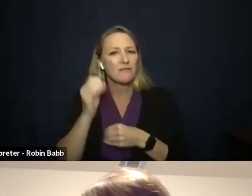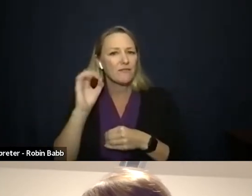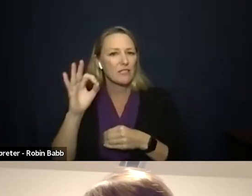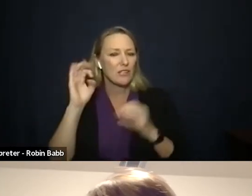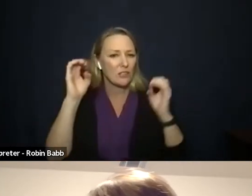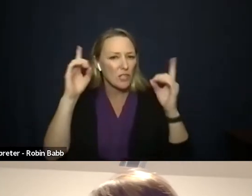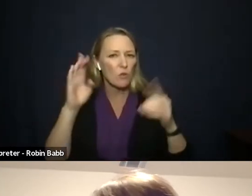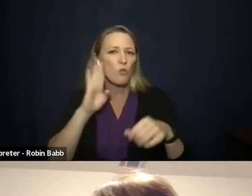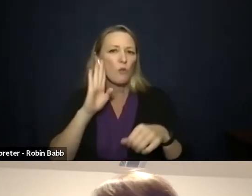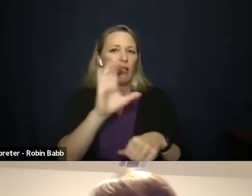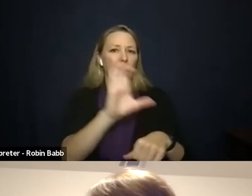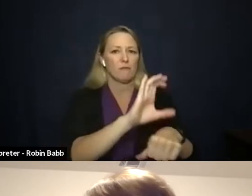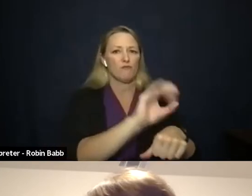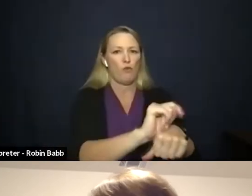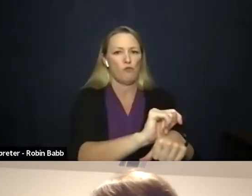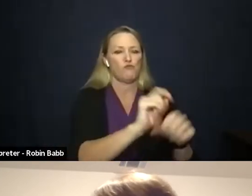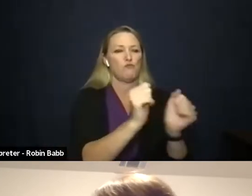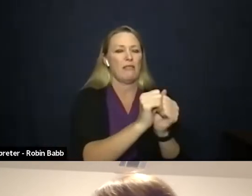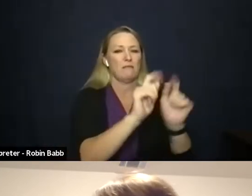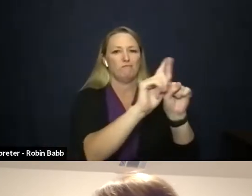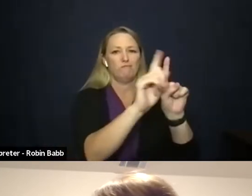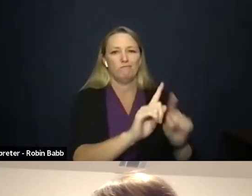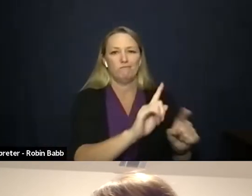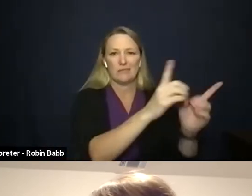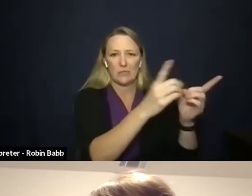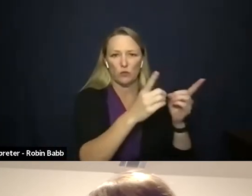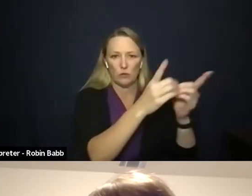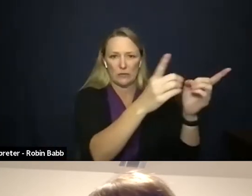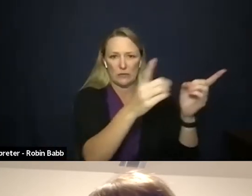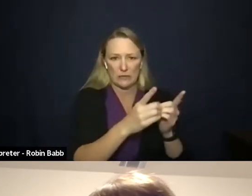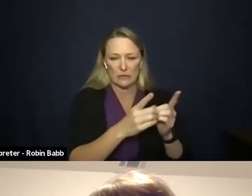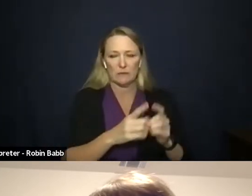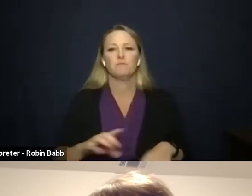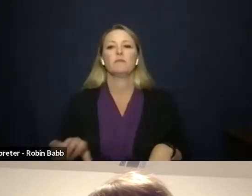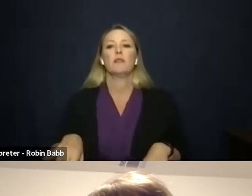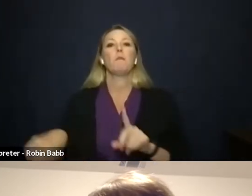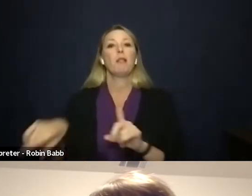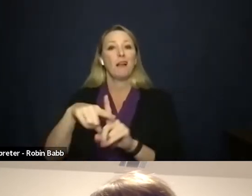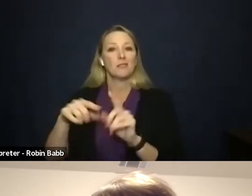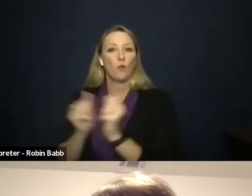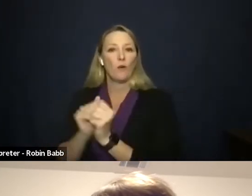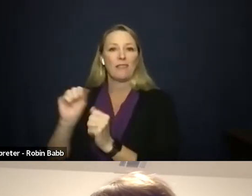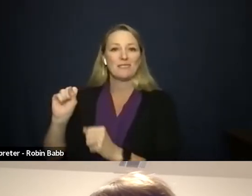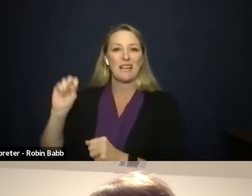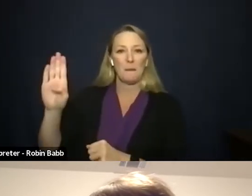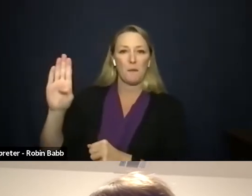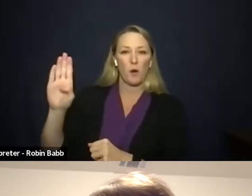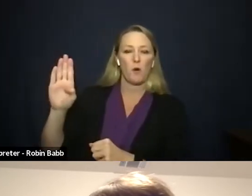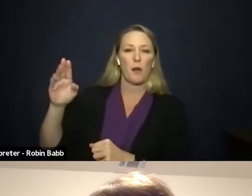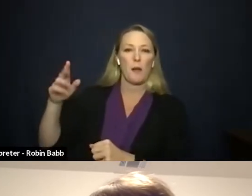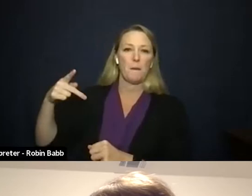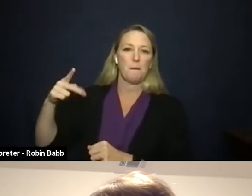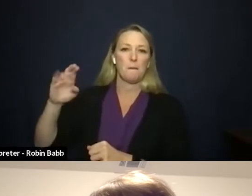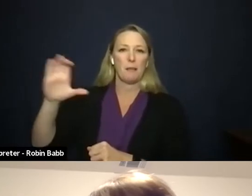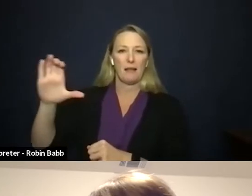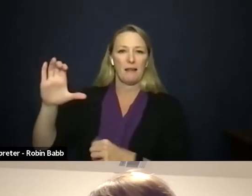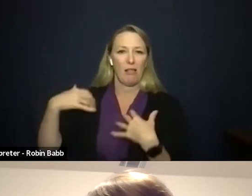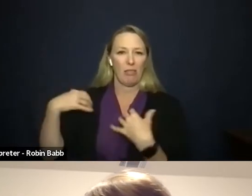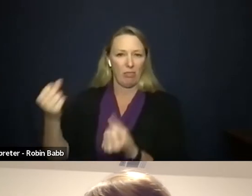districts as they have in addition to santa barbara county public health consultation for school districts